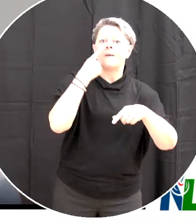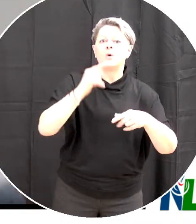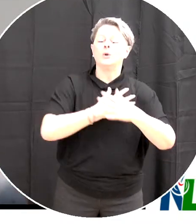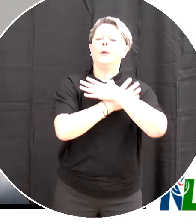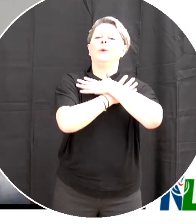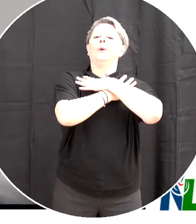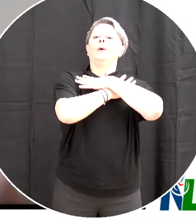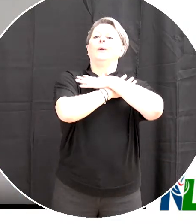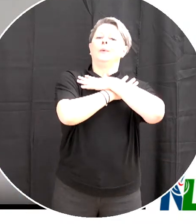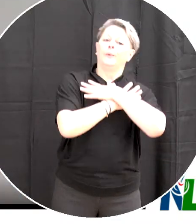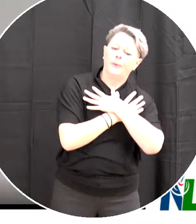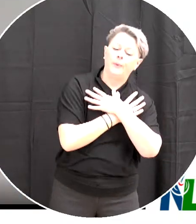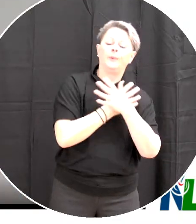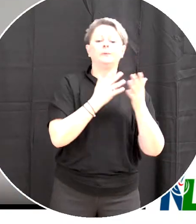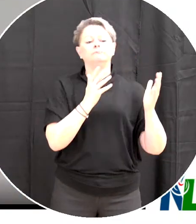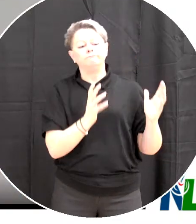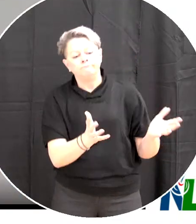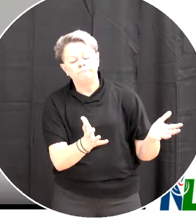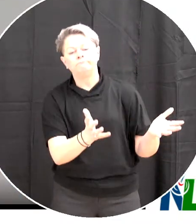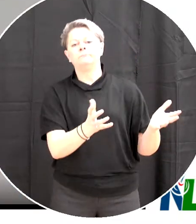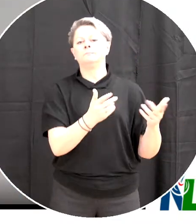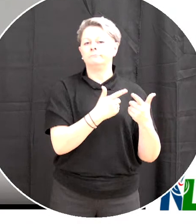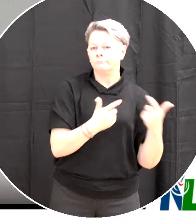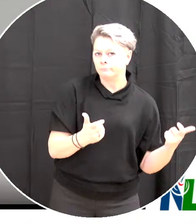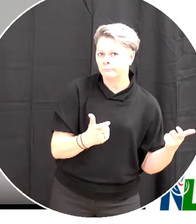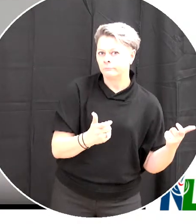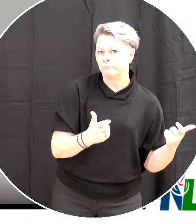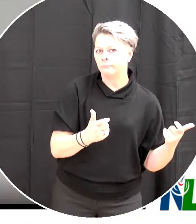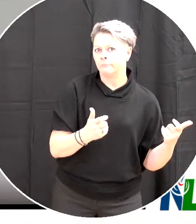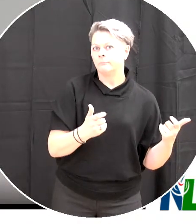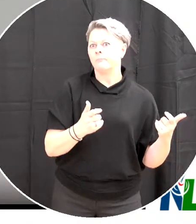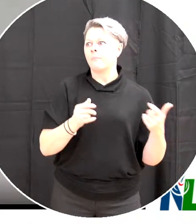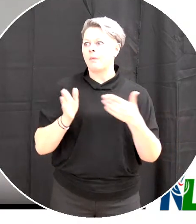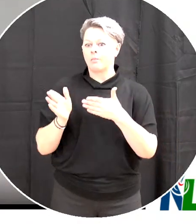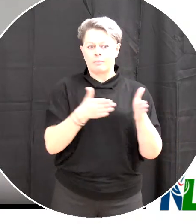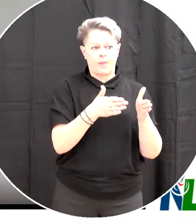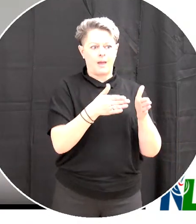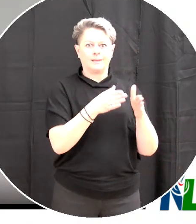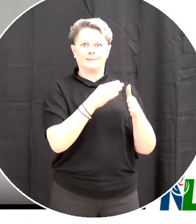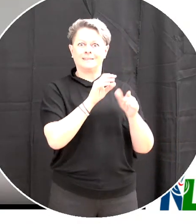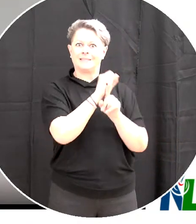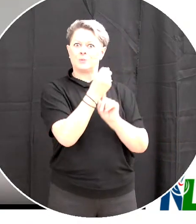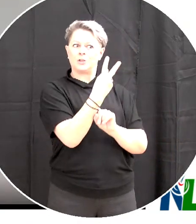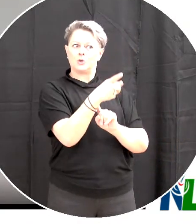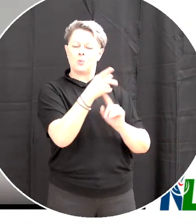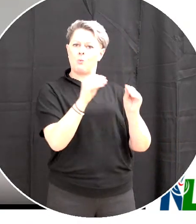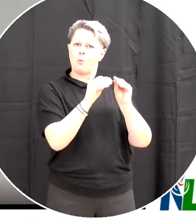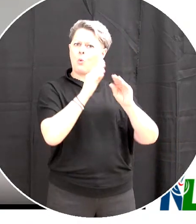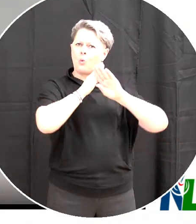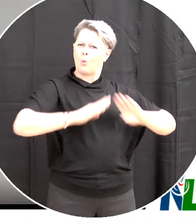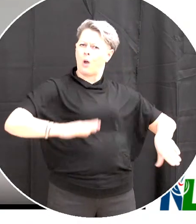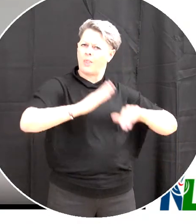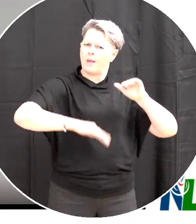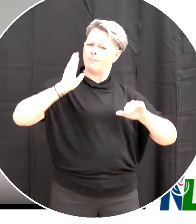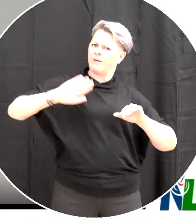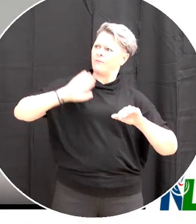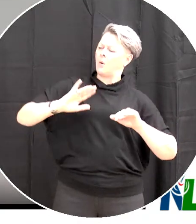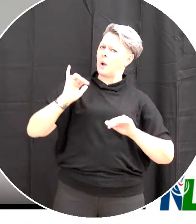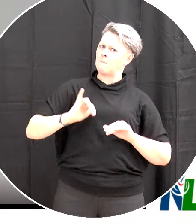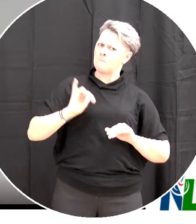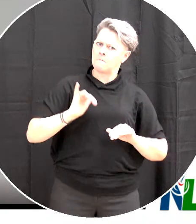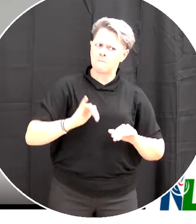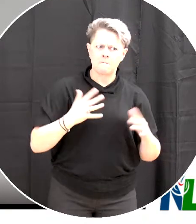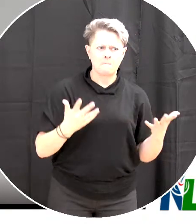actually speak to someone. That's one thing I've noticed coming back to scenario 2. They're very quiet. And I can only speak to my experience, but just a little bit of